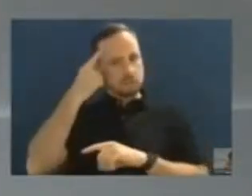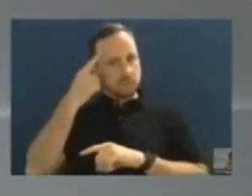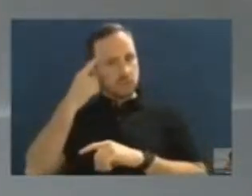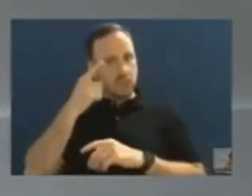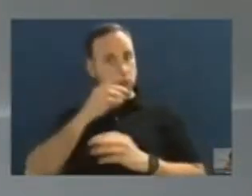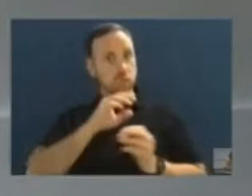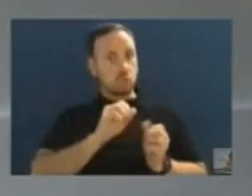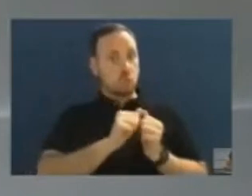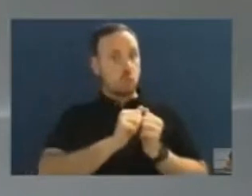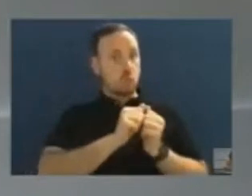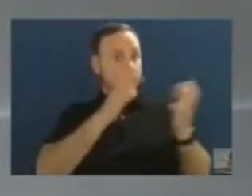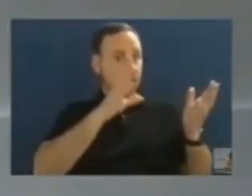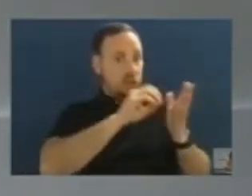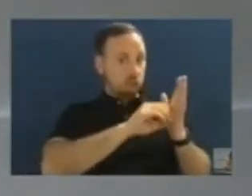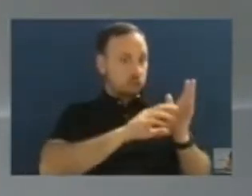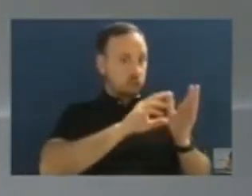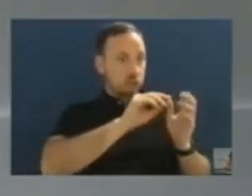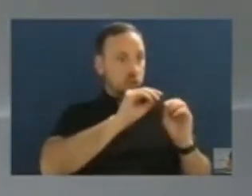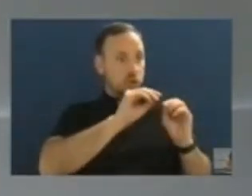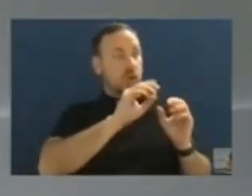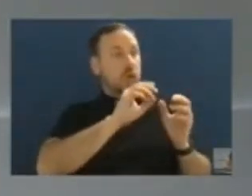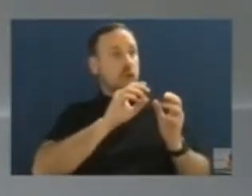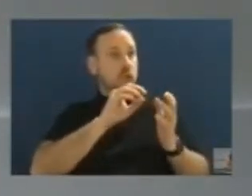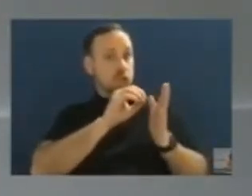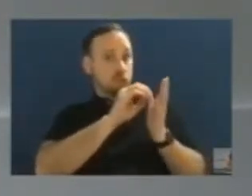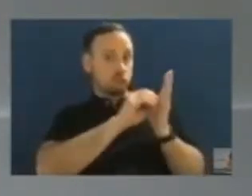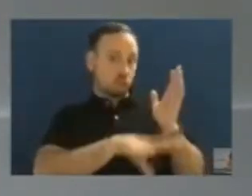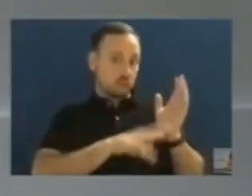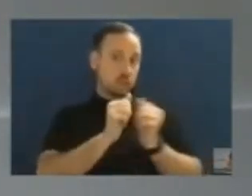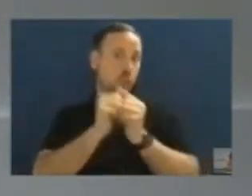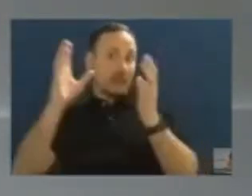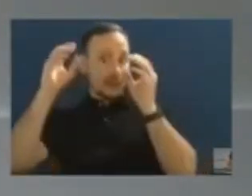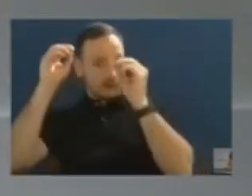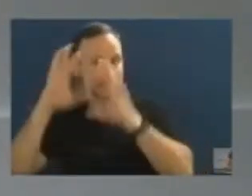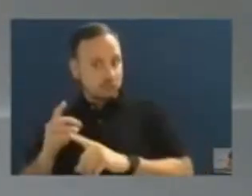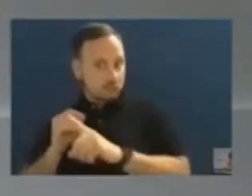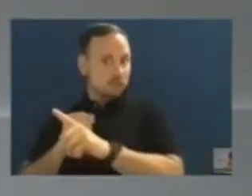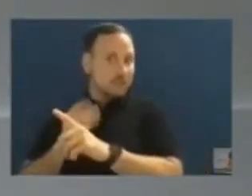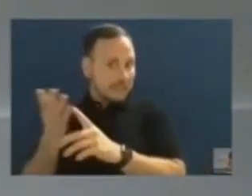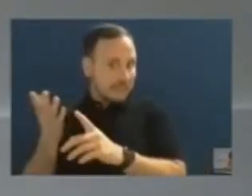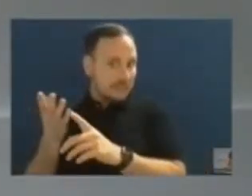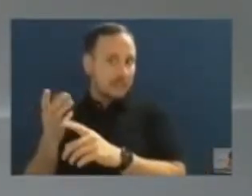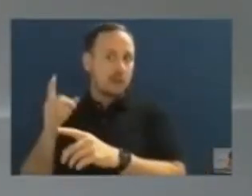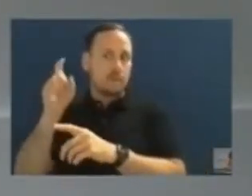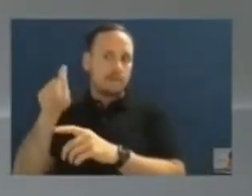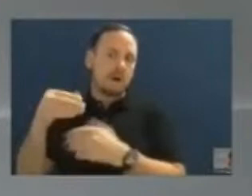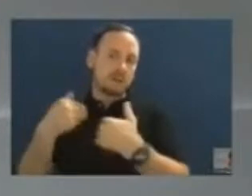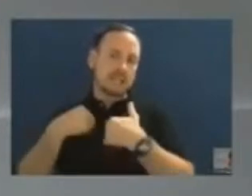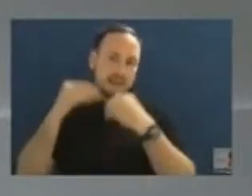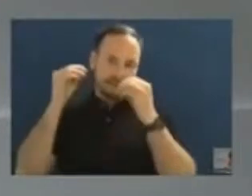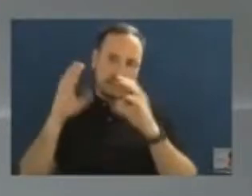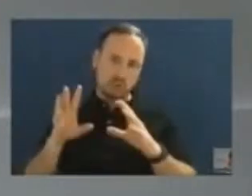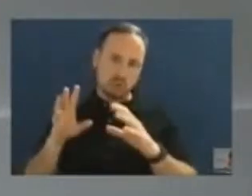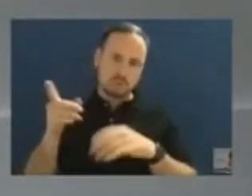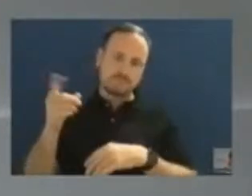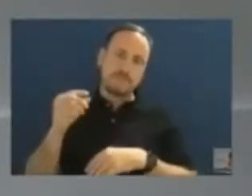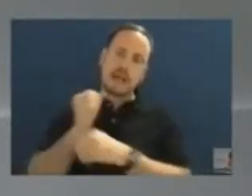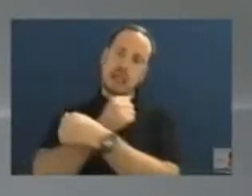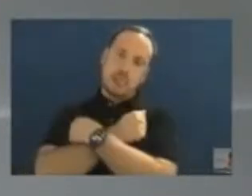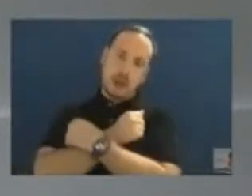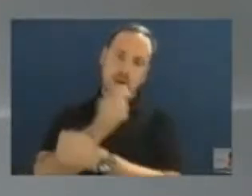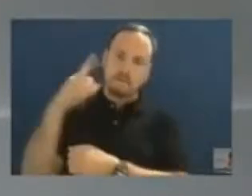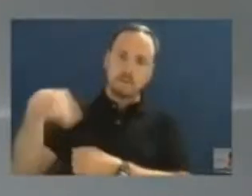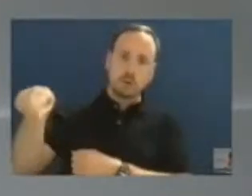the teachers out there that I see you, I love you, I respect you, and I'm just so